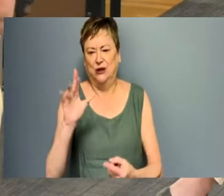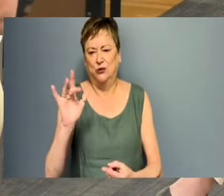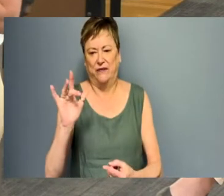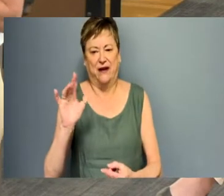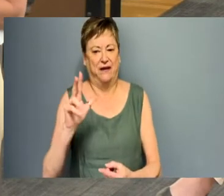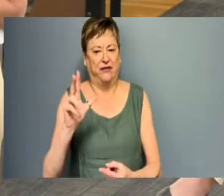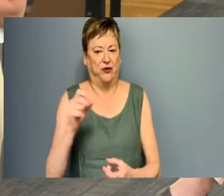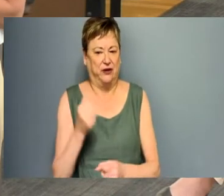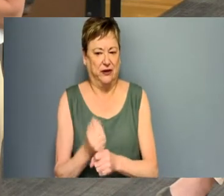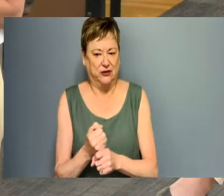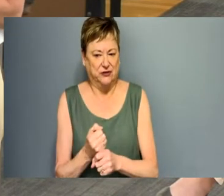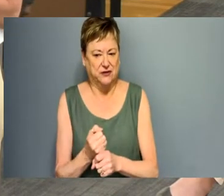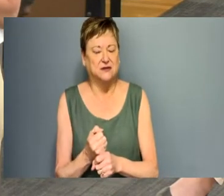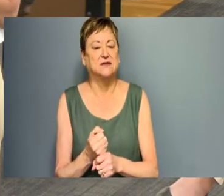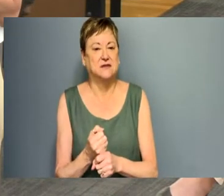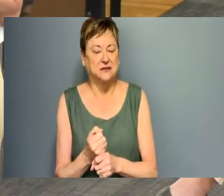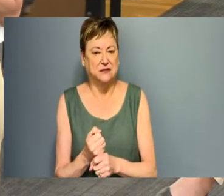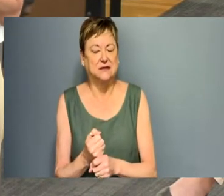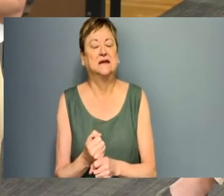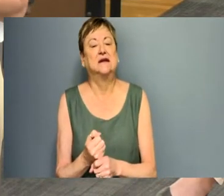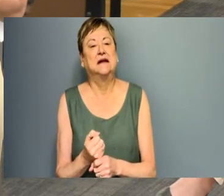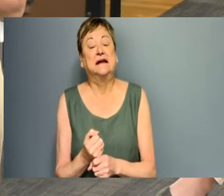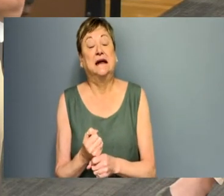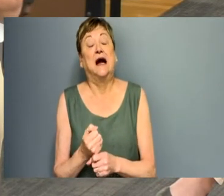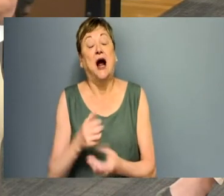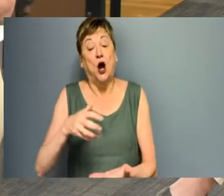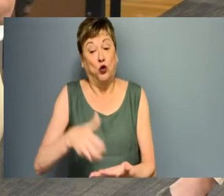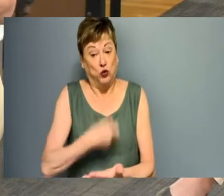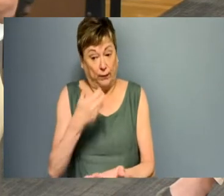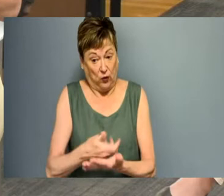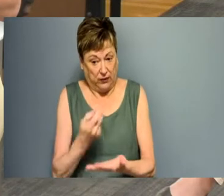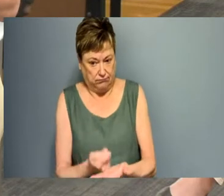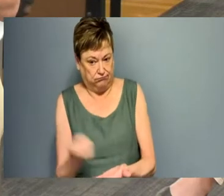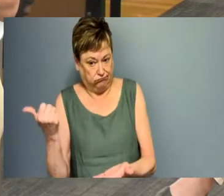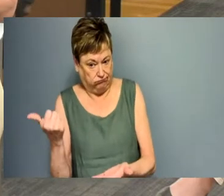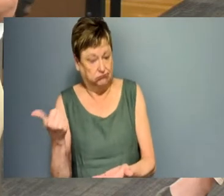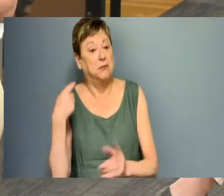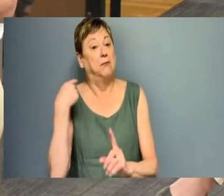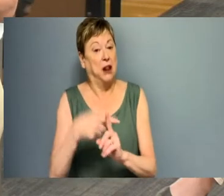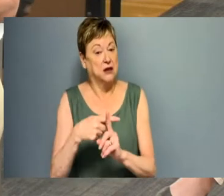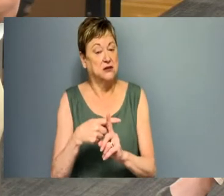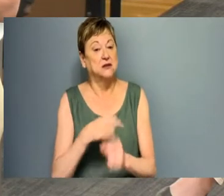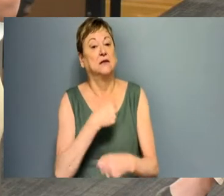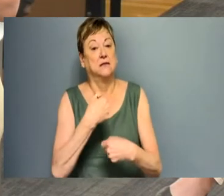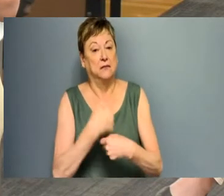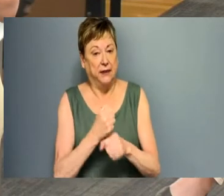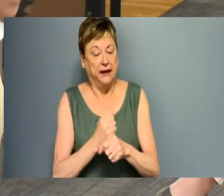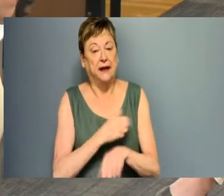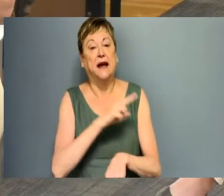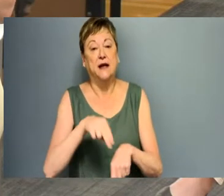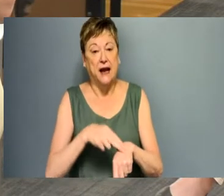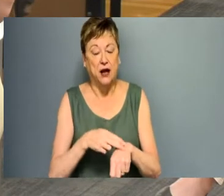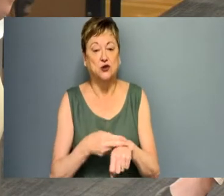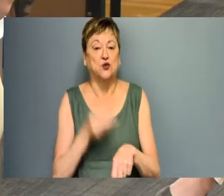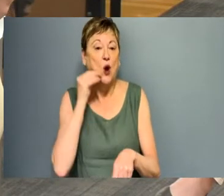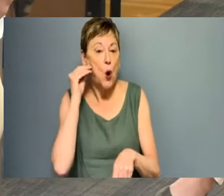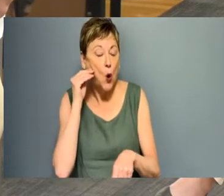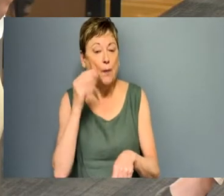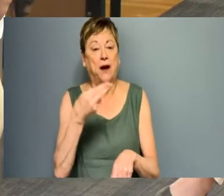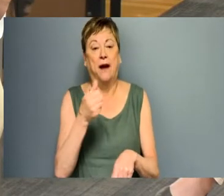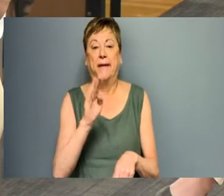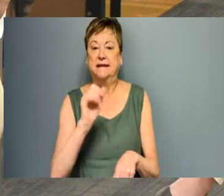30 years. And not only removing it, but creating a natural habitat, a natural wetlands, a channel